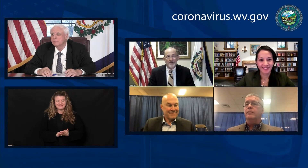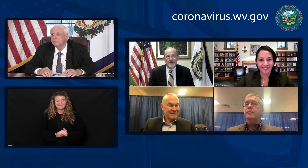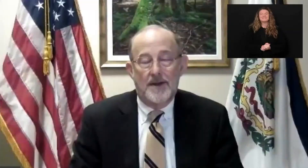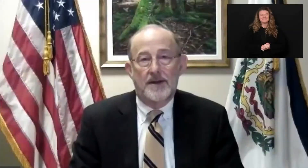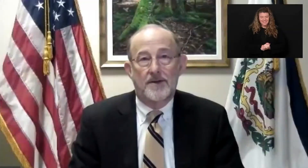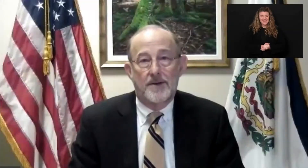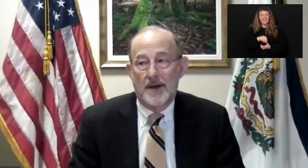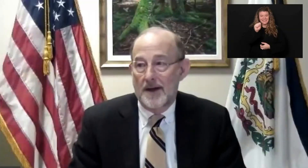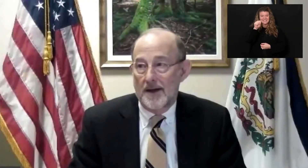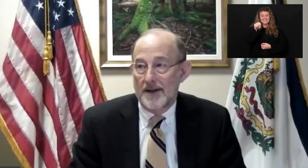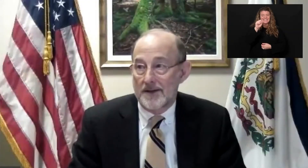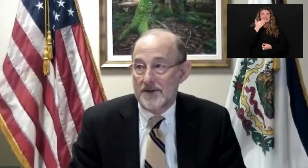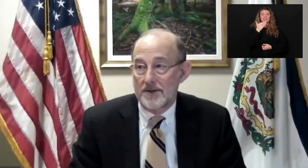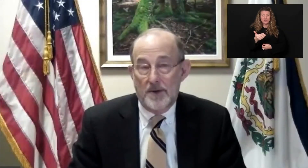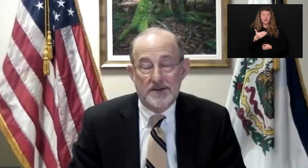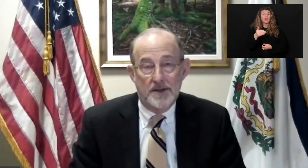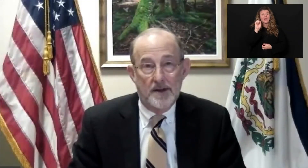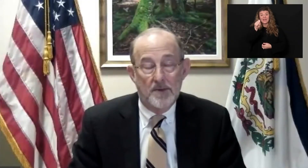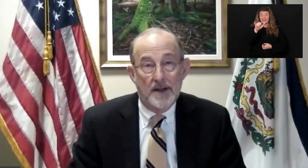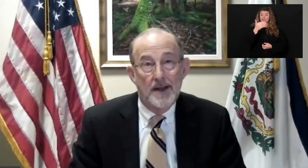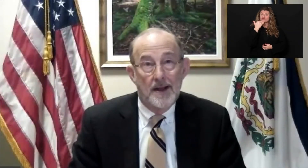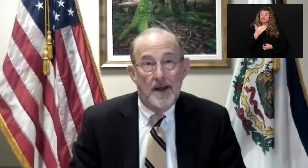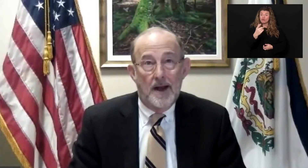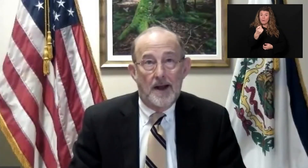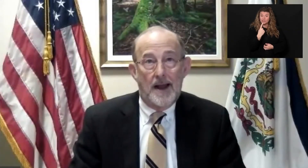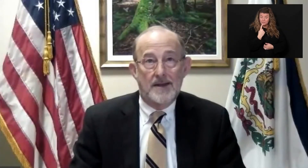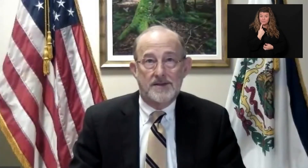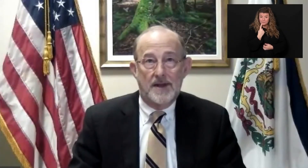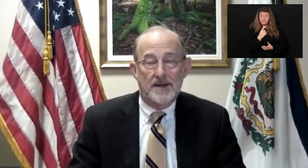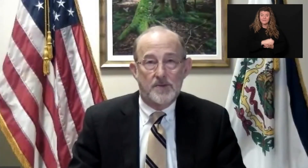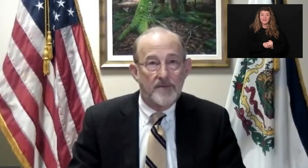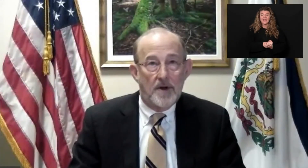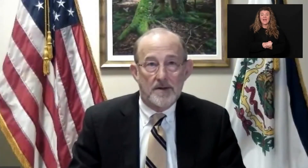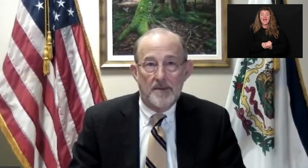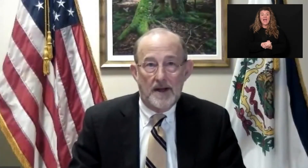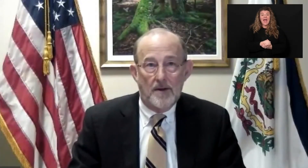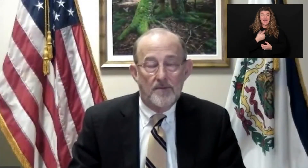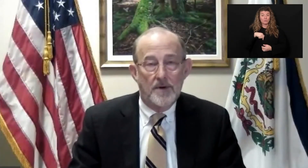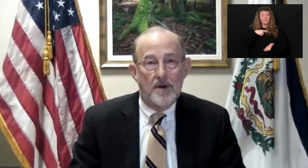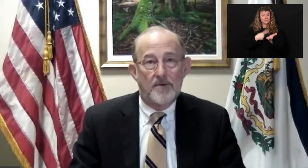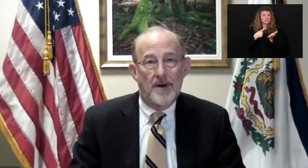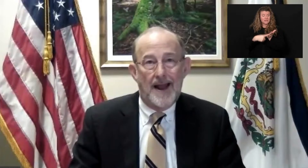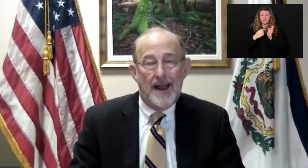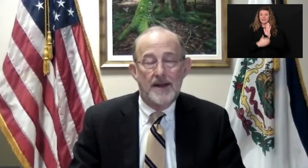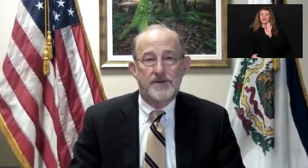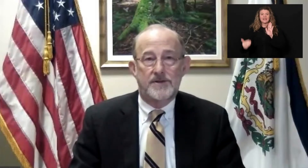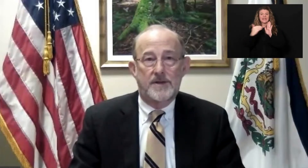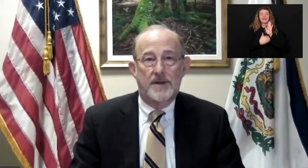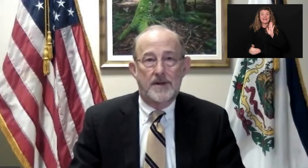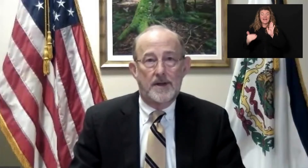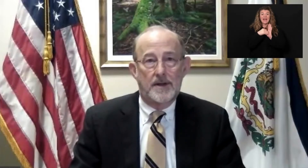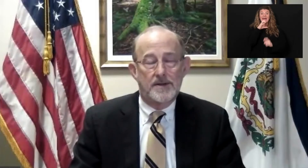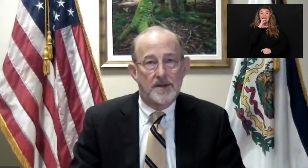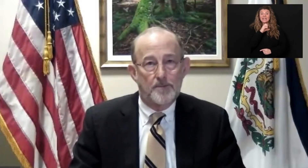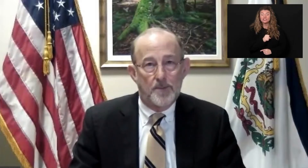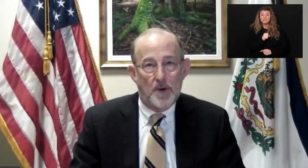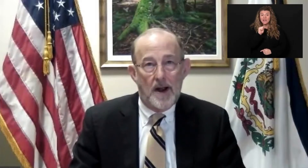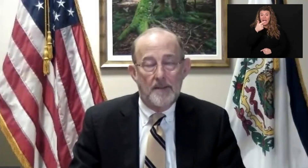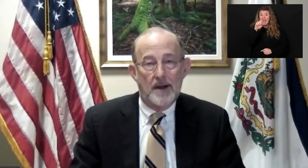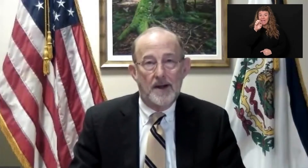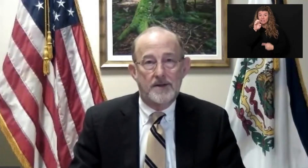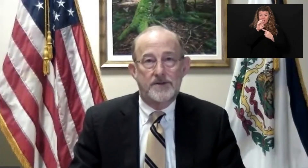Yes, sir, Governor. Thank you. Yes, good question, Kimberly. As we've talked about over and over, age is